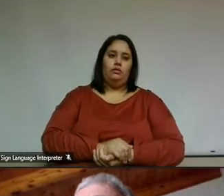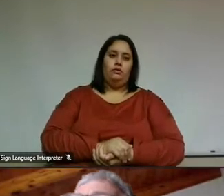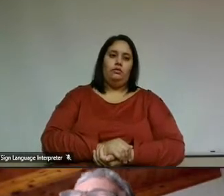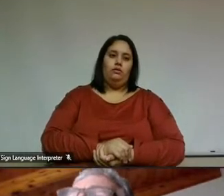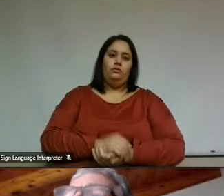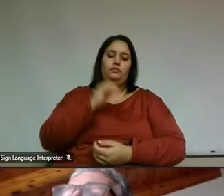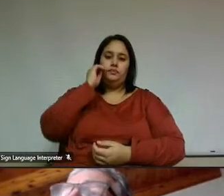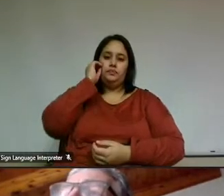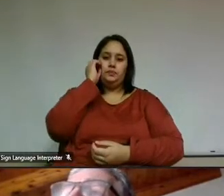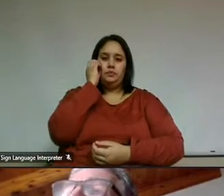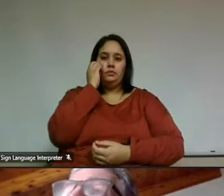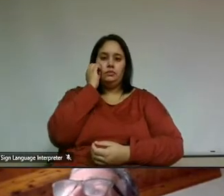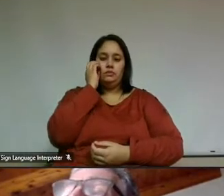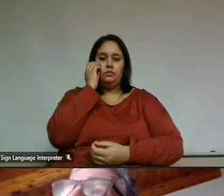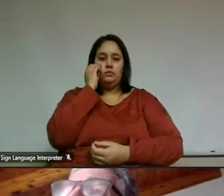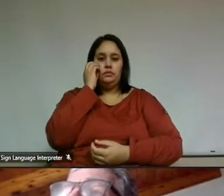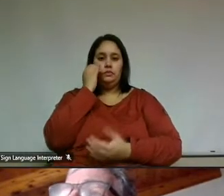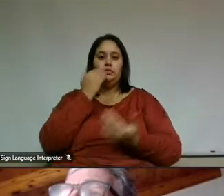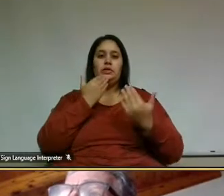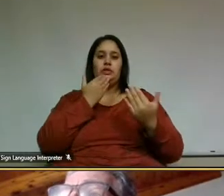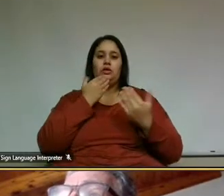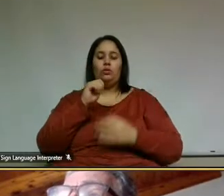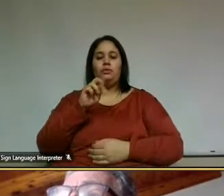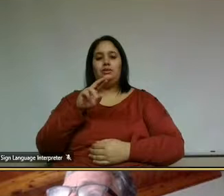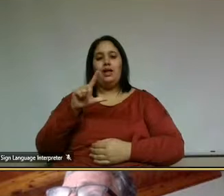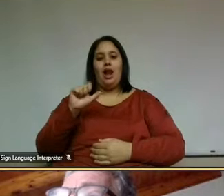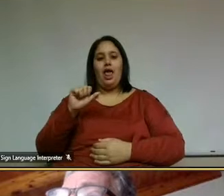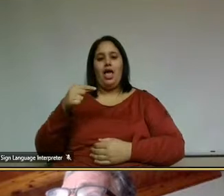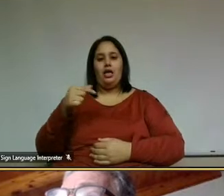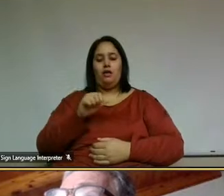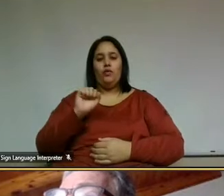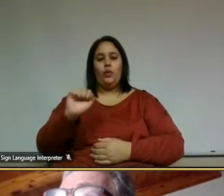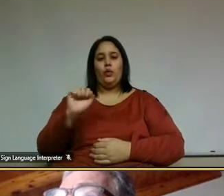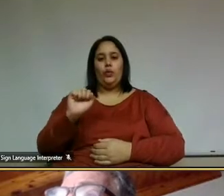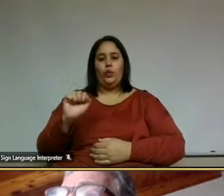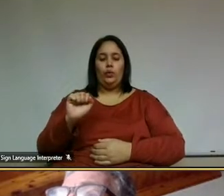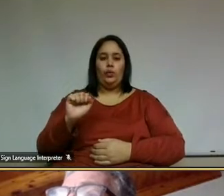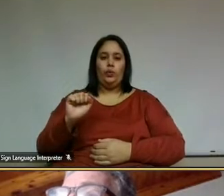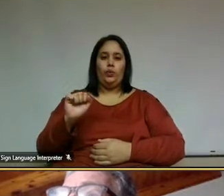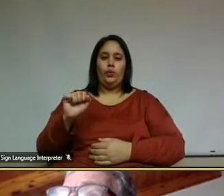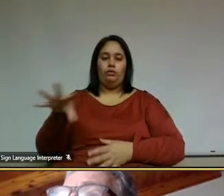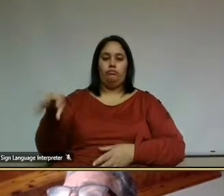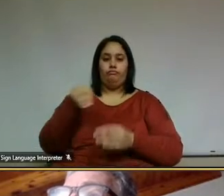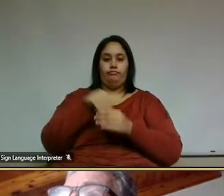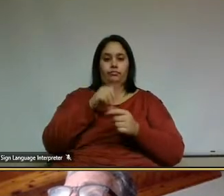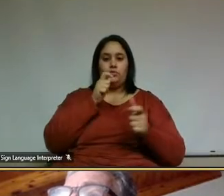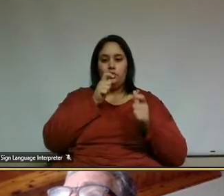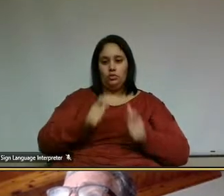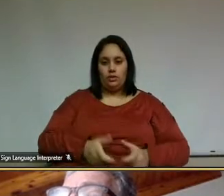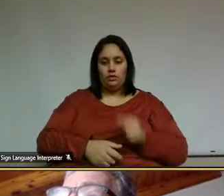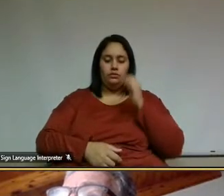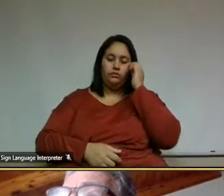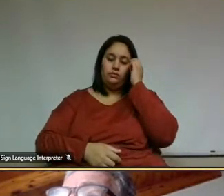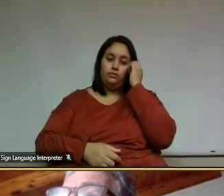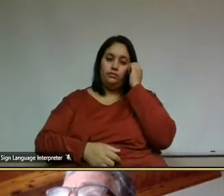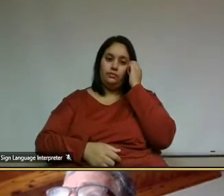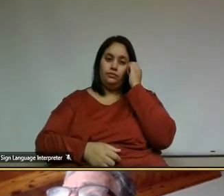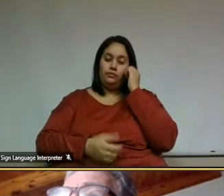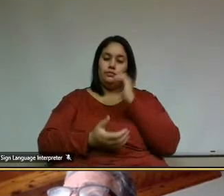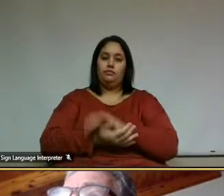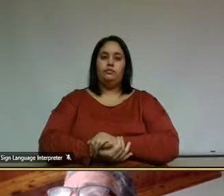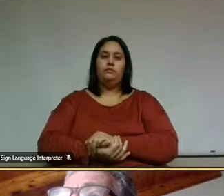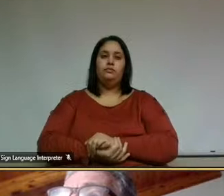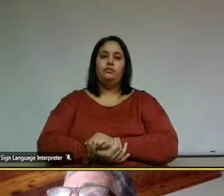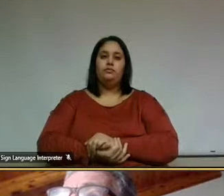Thank you so much, Mr. Lang, for your input and comments. I'm going to